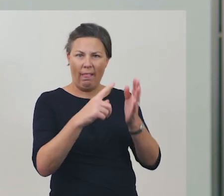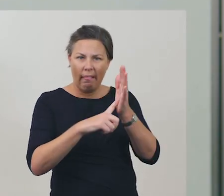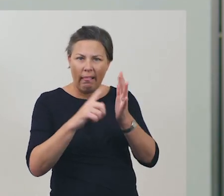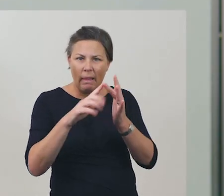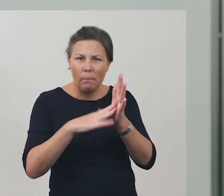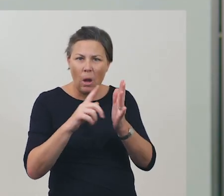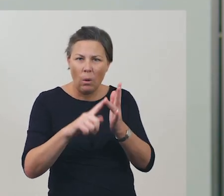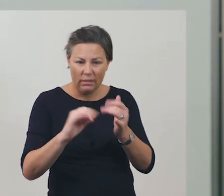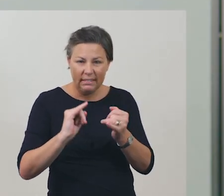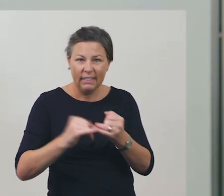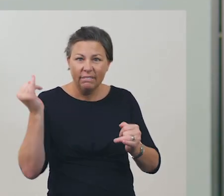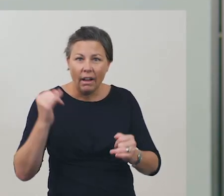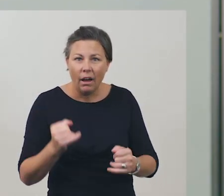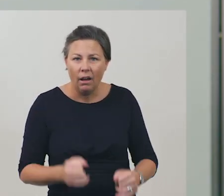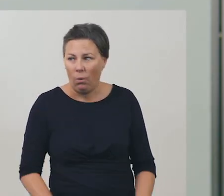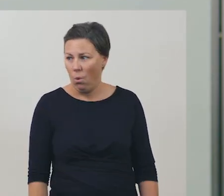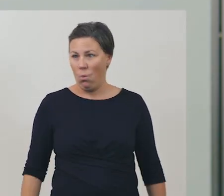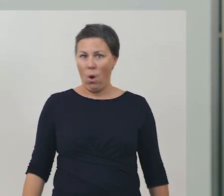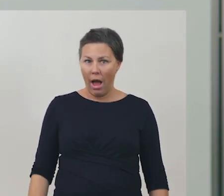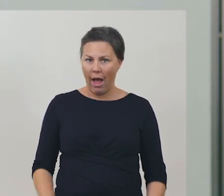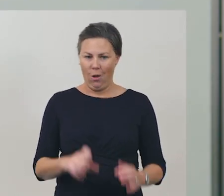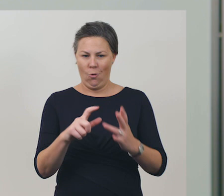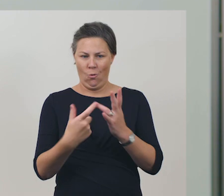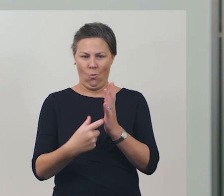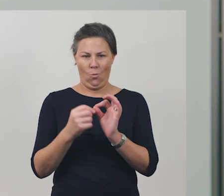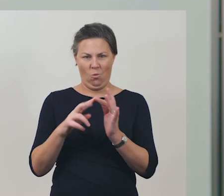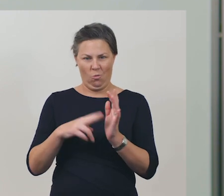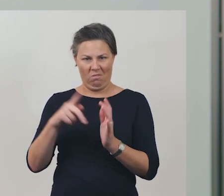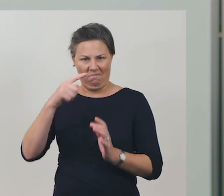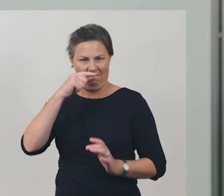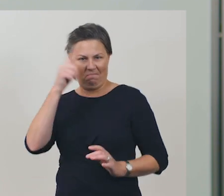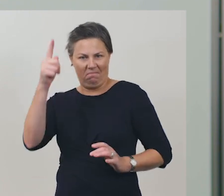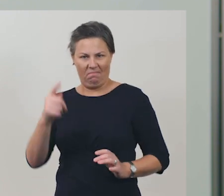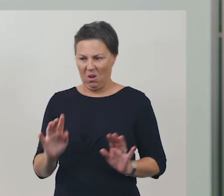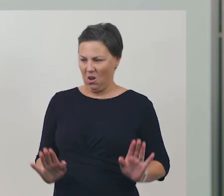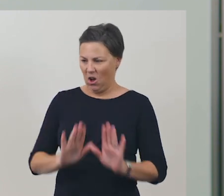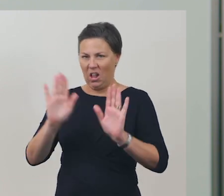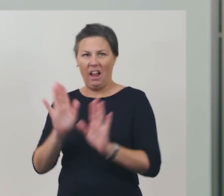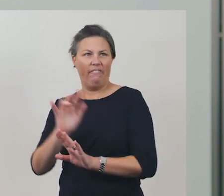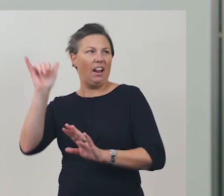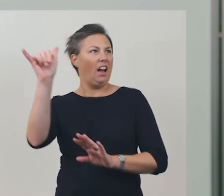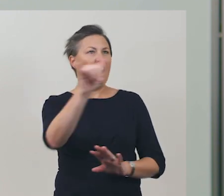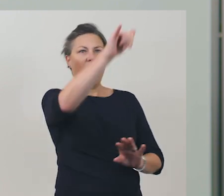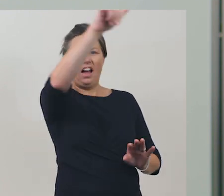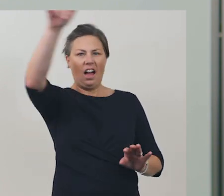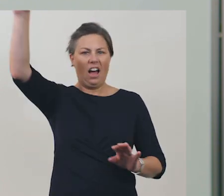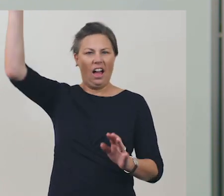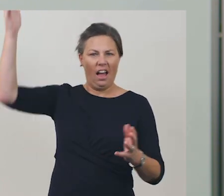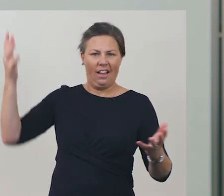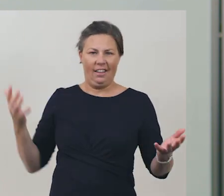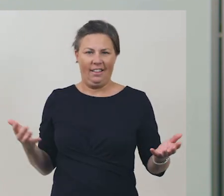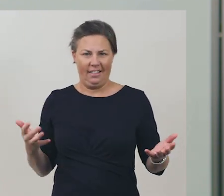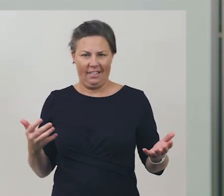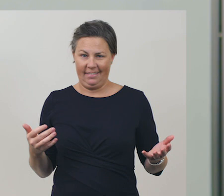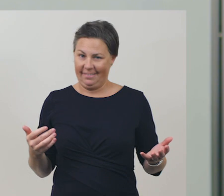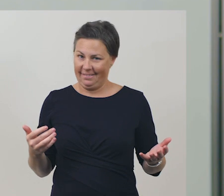Wow! You can tell from this recount that Corbin likes to live the high life, taking holidays and jet-setting around. I don't know about